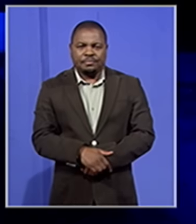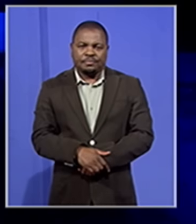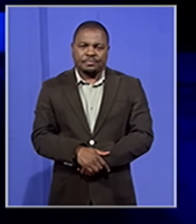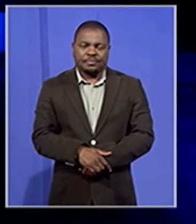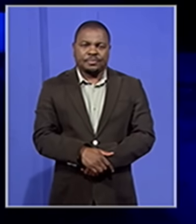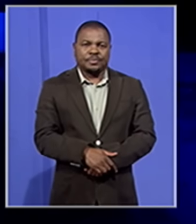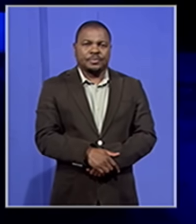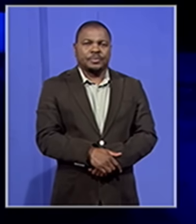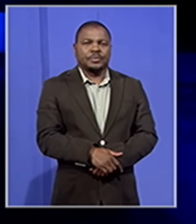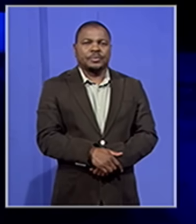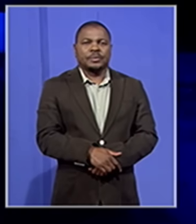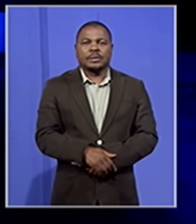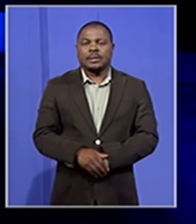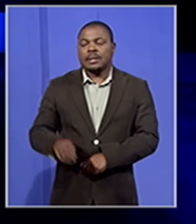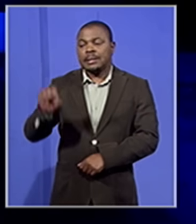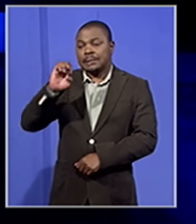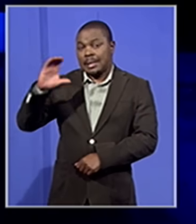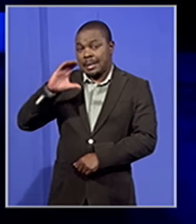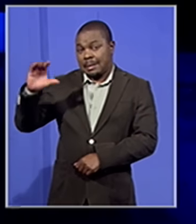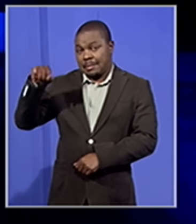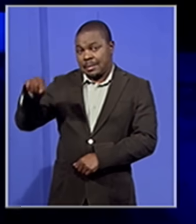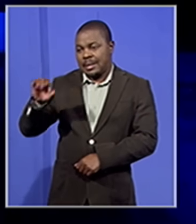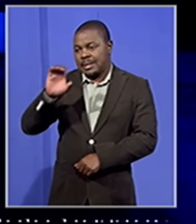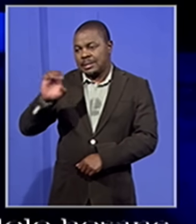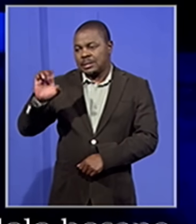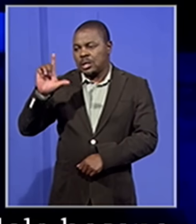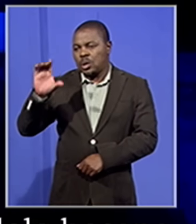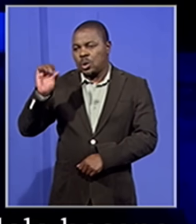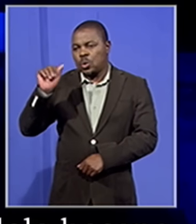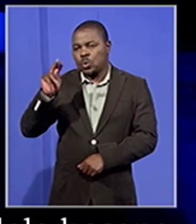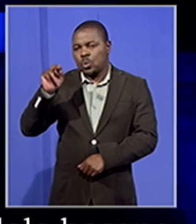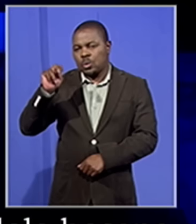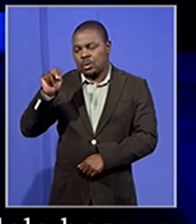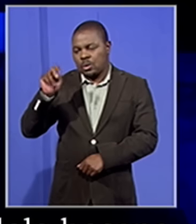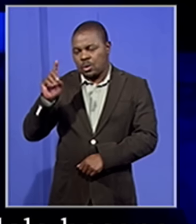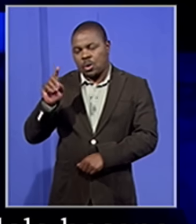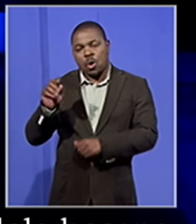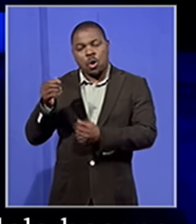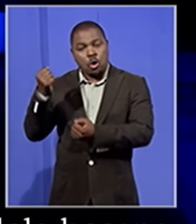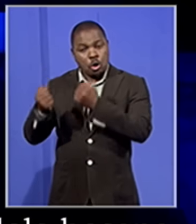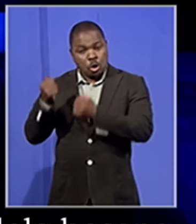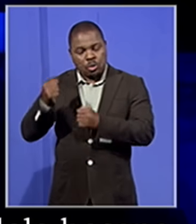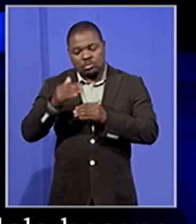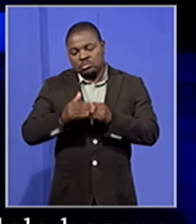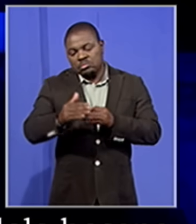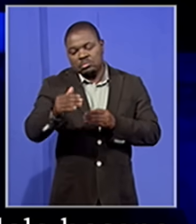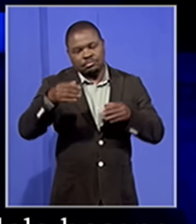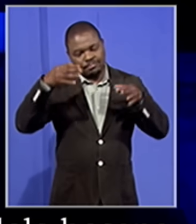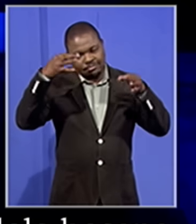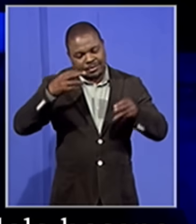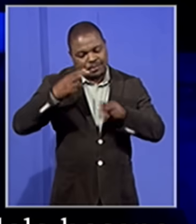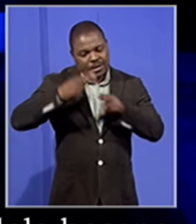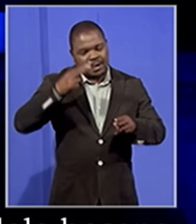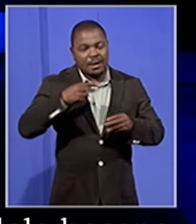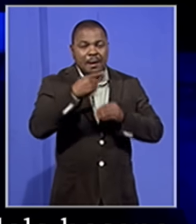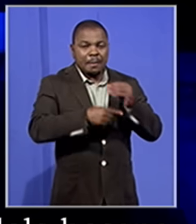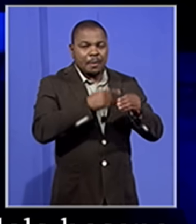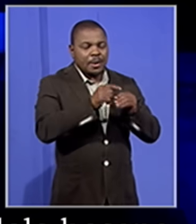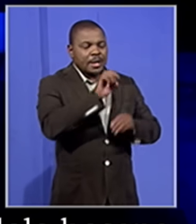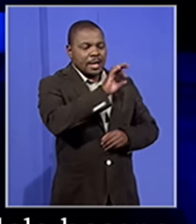Ho lebeletswe hore lekgotla la dinyewe la East London provinseng ya Eastern Cape le die kahlolo nyeweng e kgahlano le moetapele wa EFF Julius